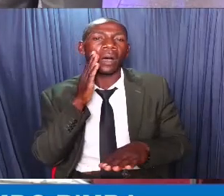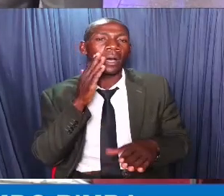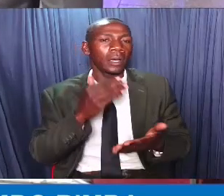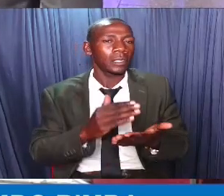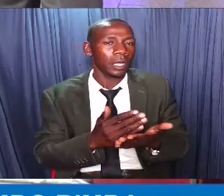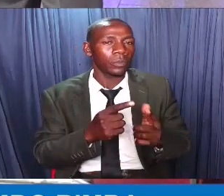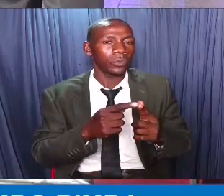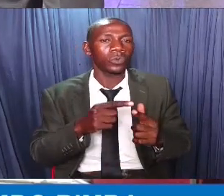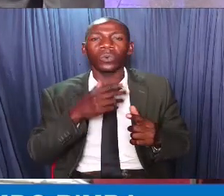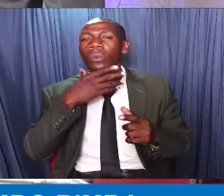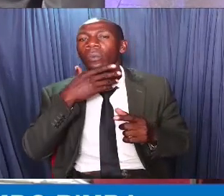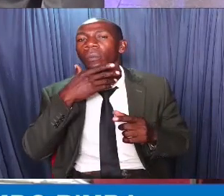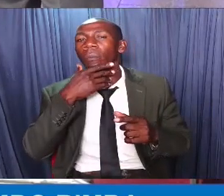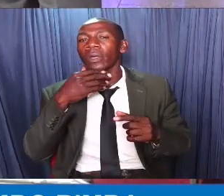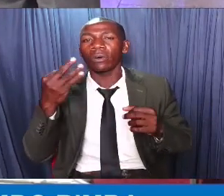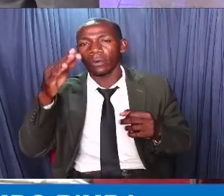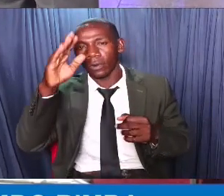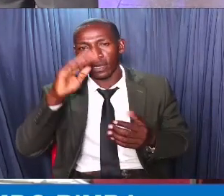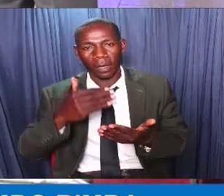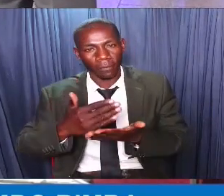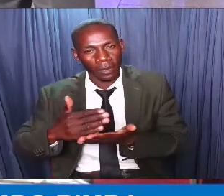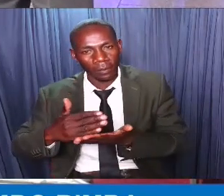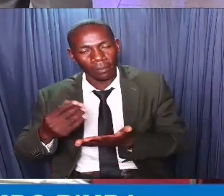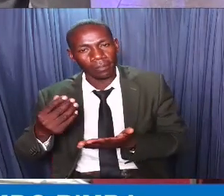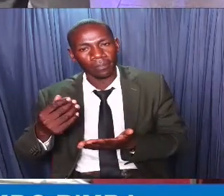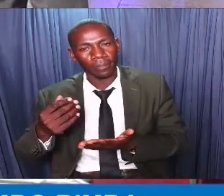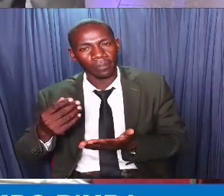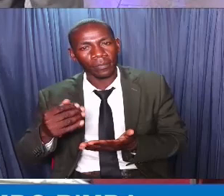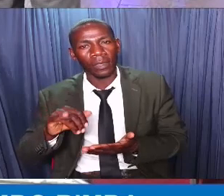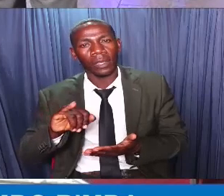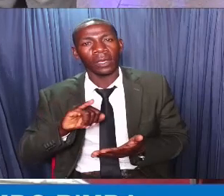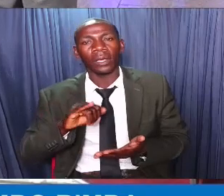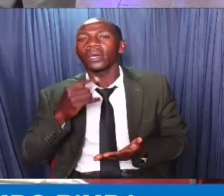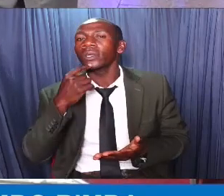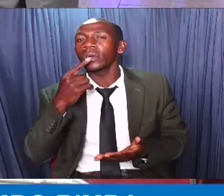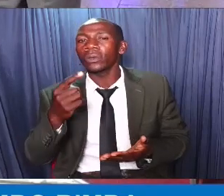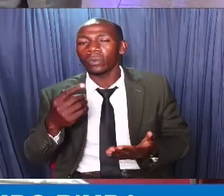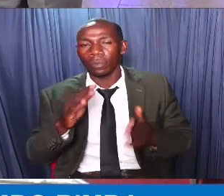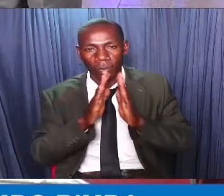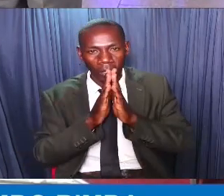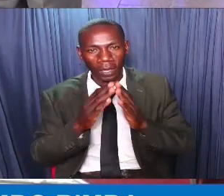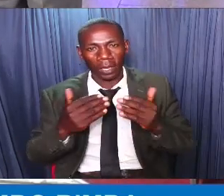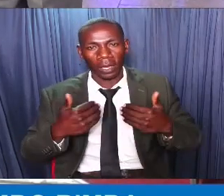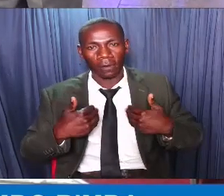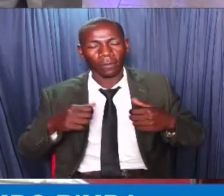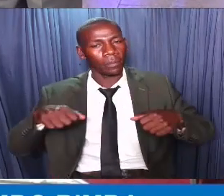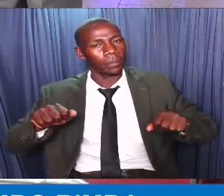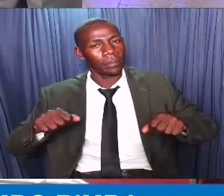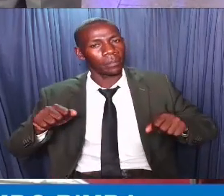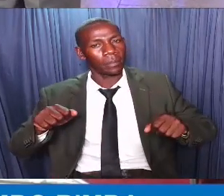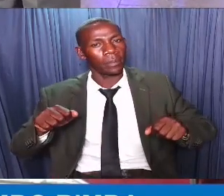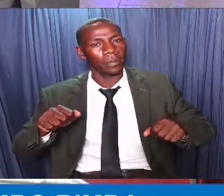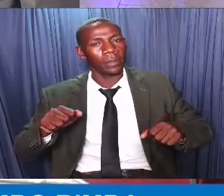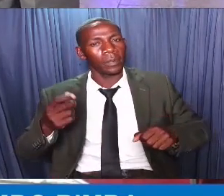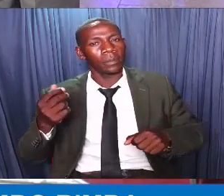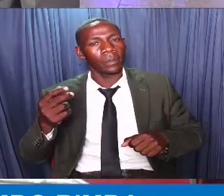mwanzilishi. Nikamwambia kuna balance imebaki. I told him there's some balance here. Na mimi nilikwambia uniombee nipate pikipiki. And I told you to pray for me I get a motorbike. Na naona ile